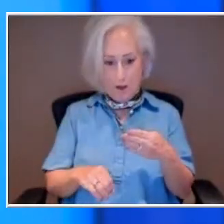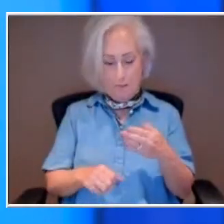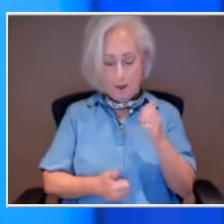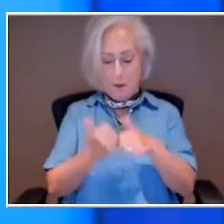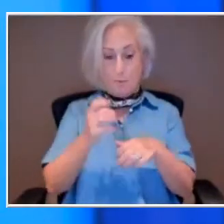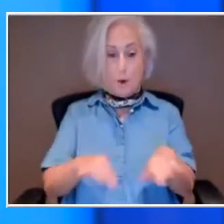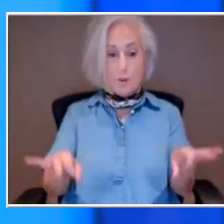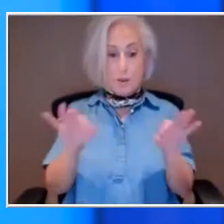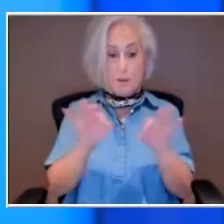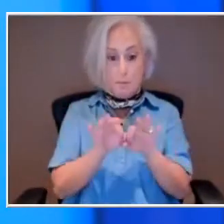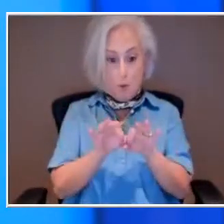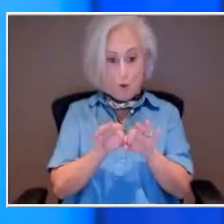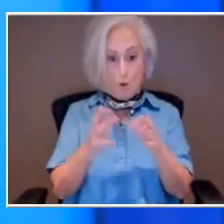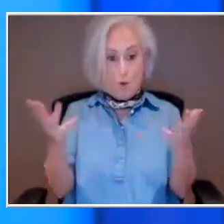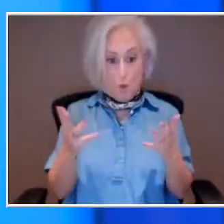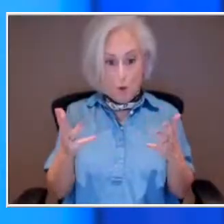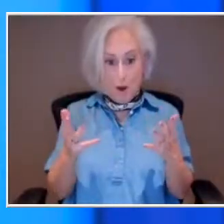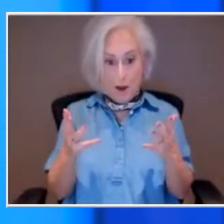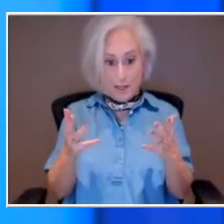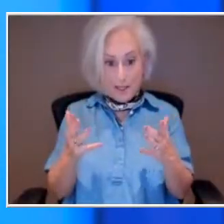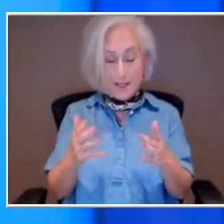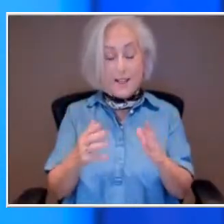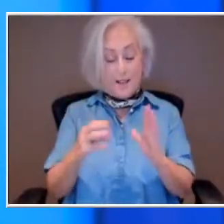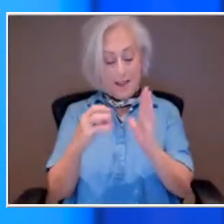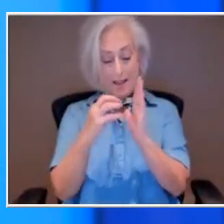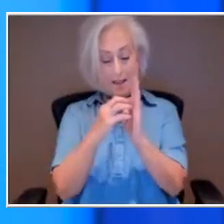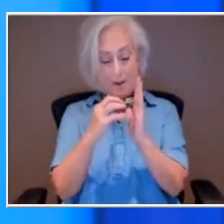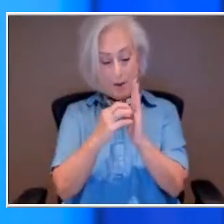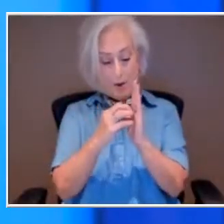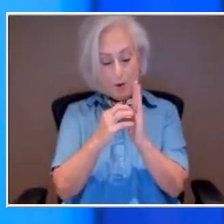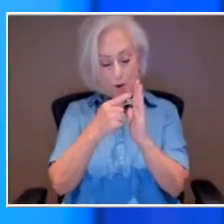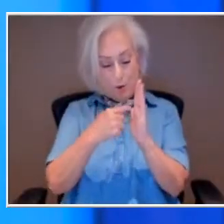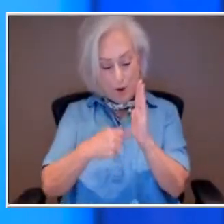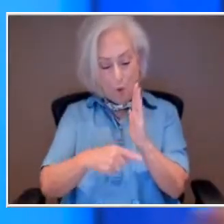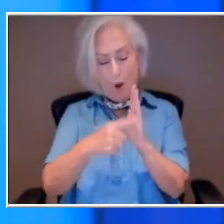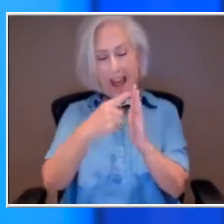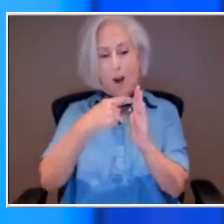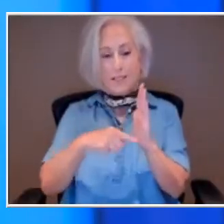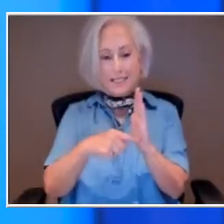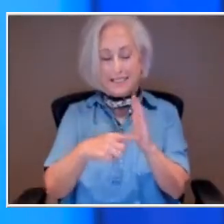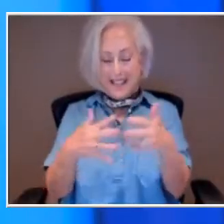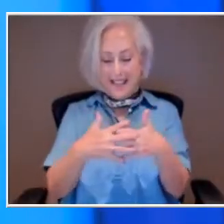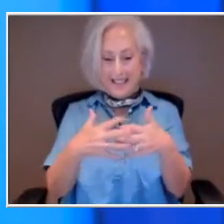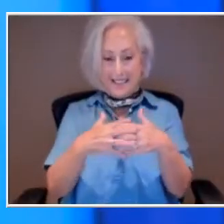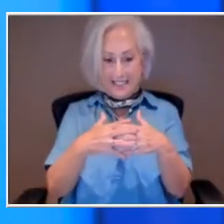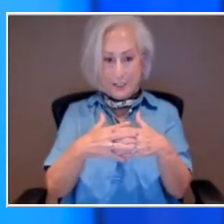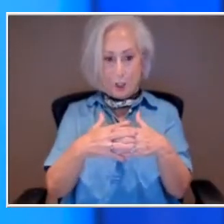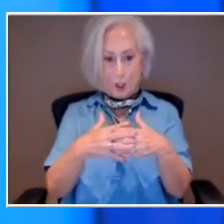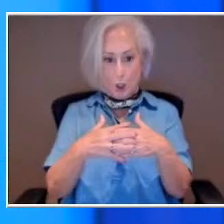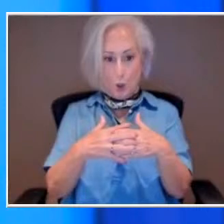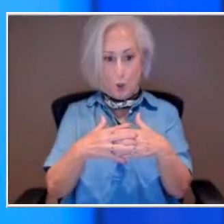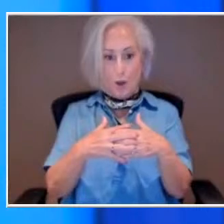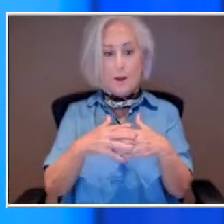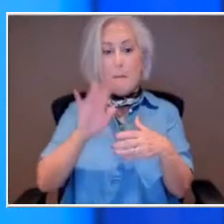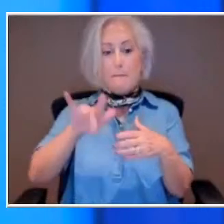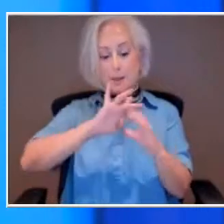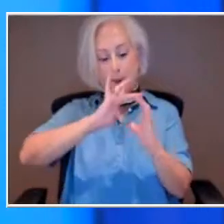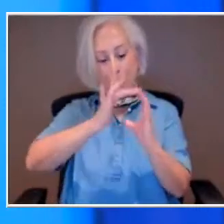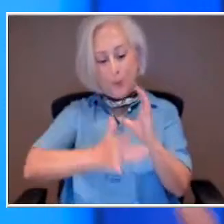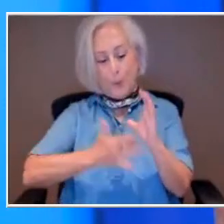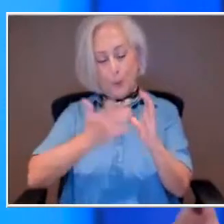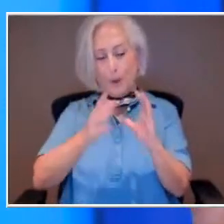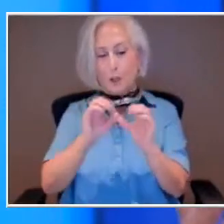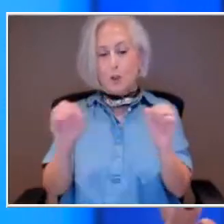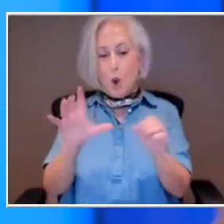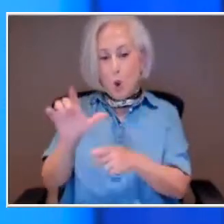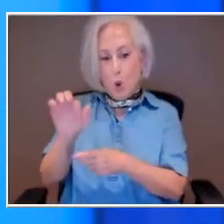get around it with a clean rim of tissue, or what we call a negative margin. And sometimes we can't do that without doing the mastectomy.